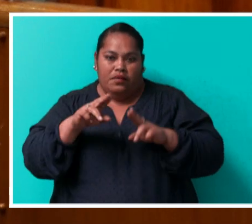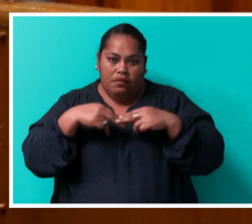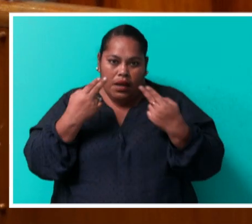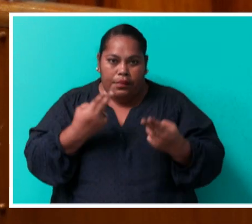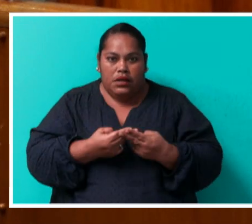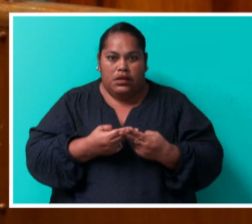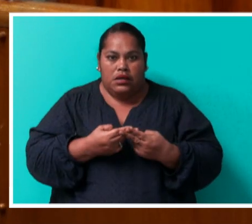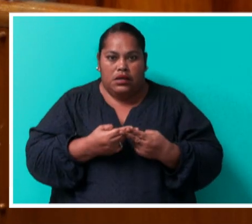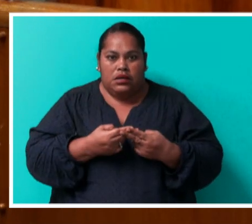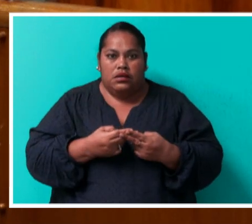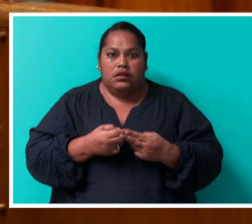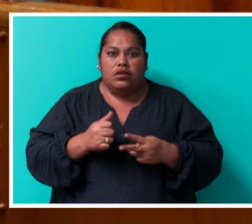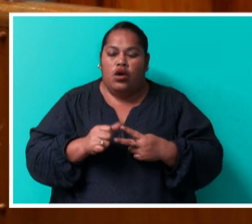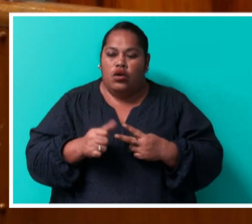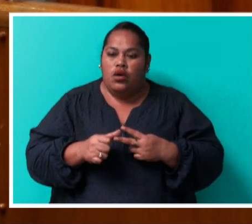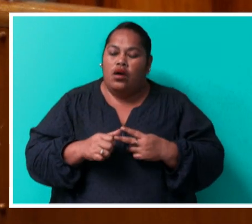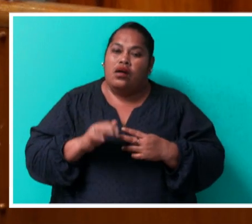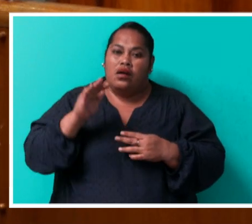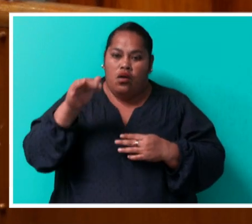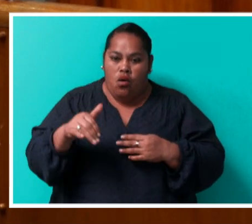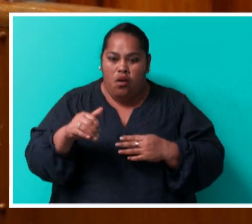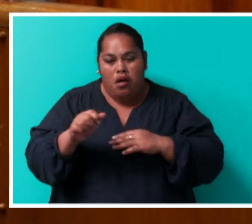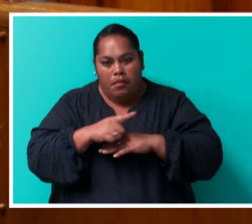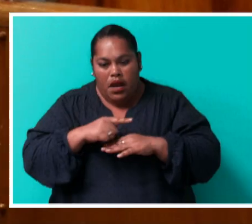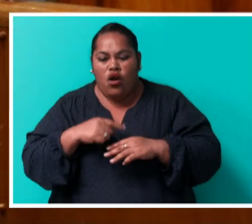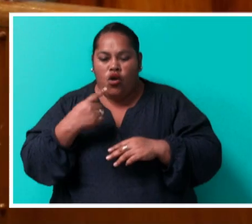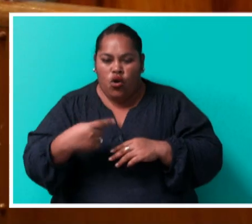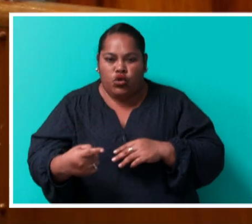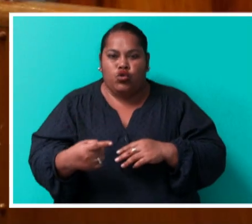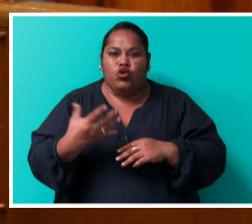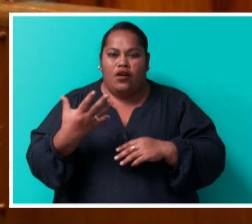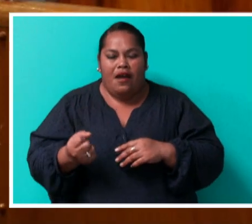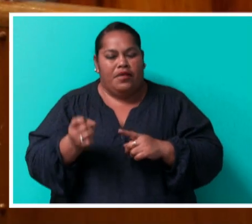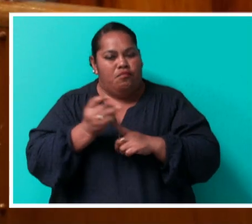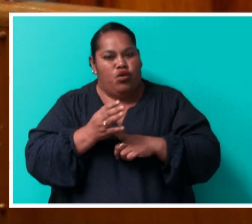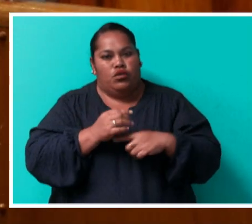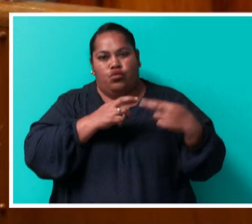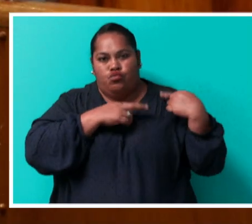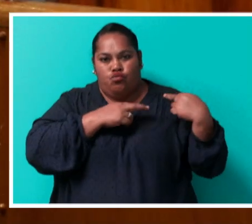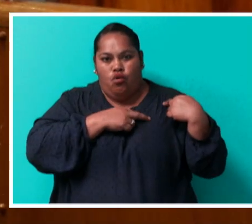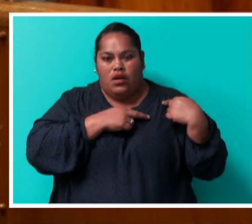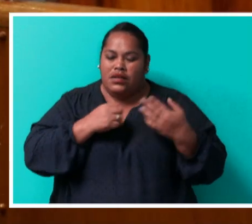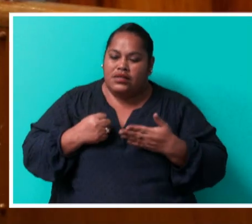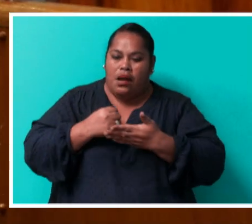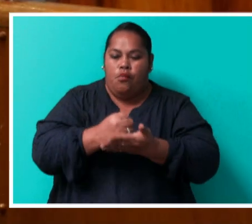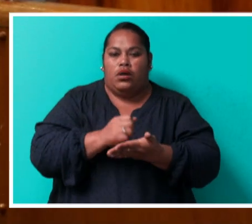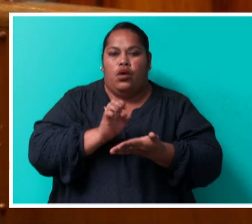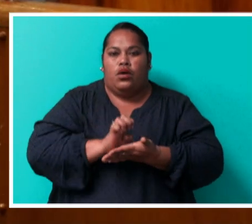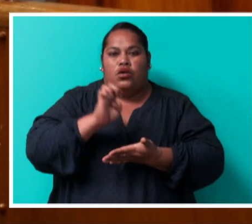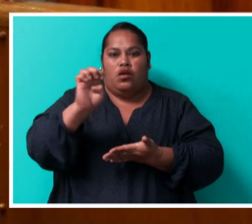and homeland continues to play an important role in supporting our economy